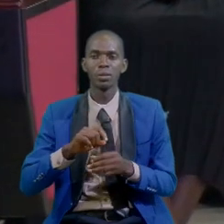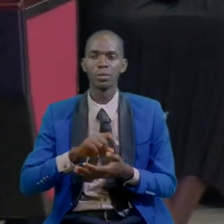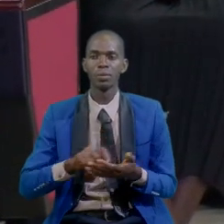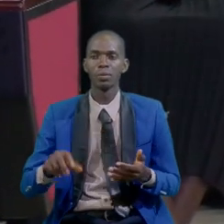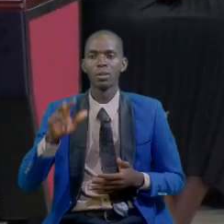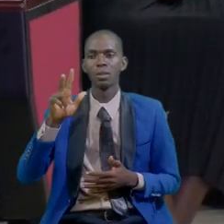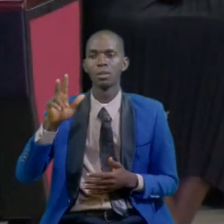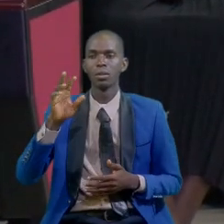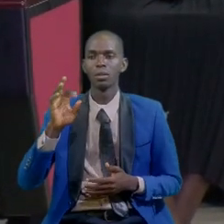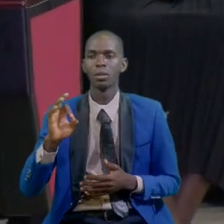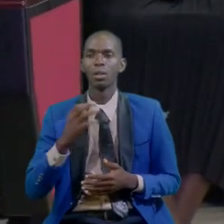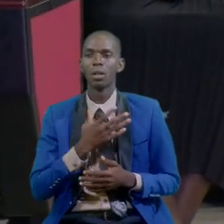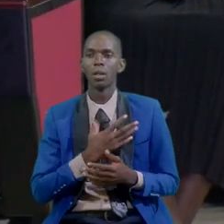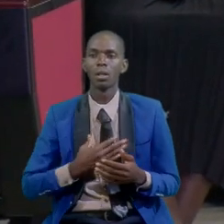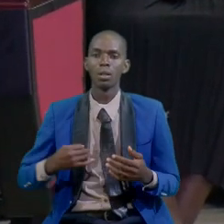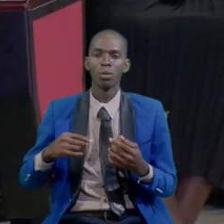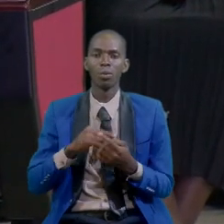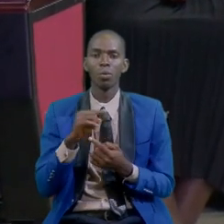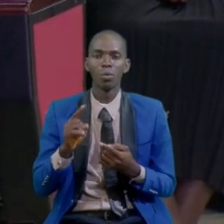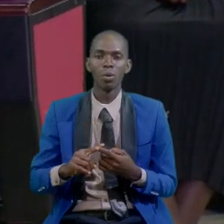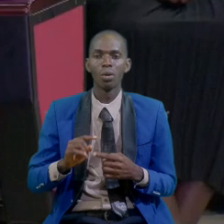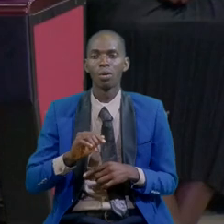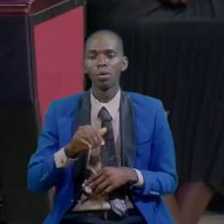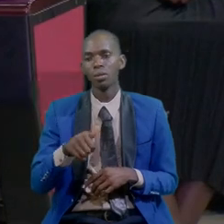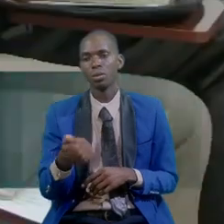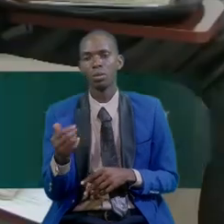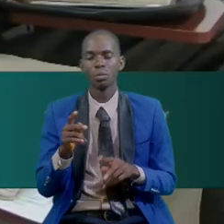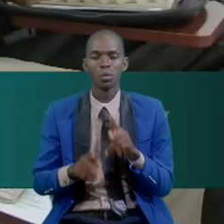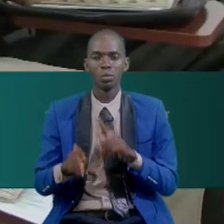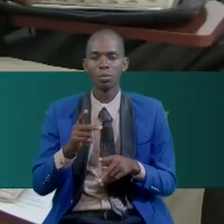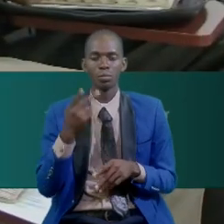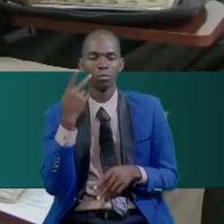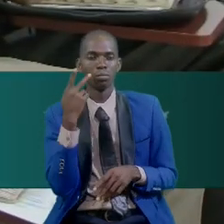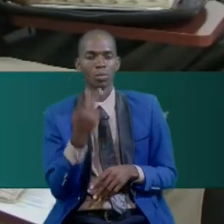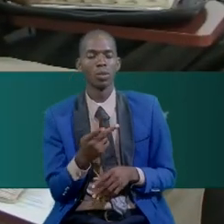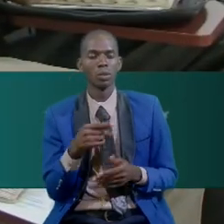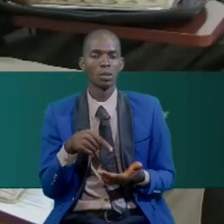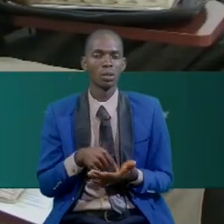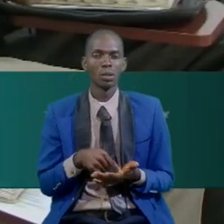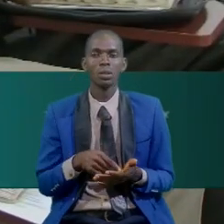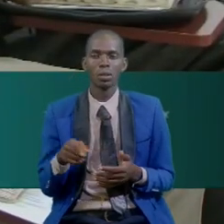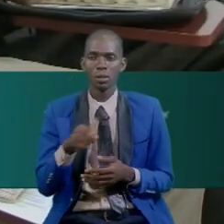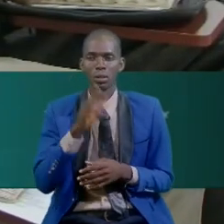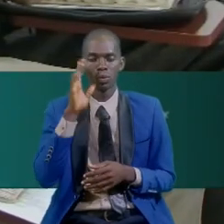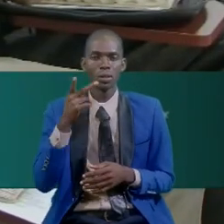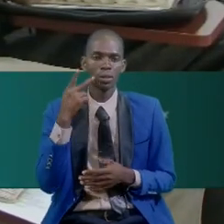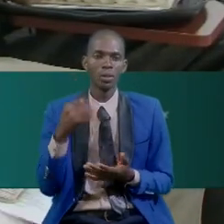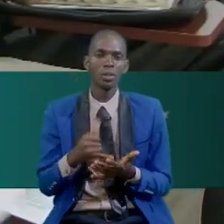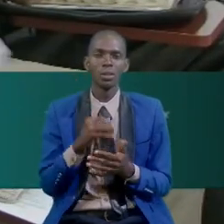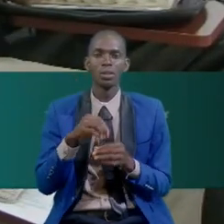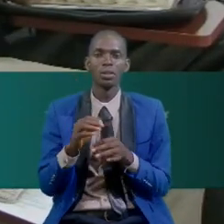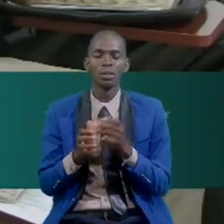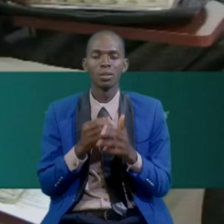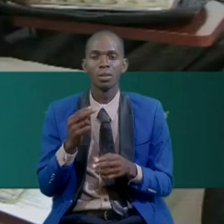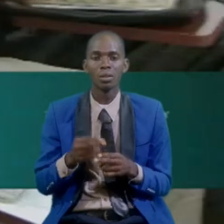And when all the people saw it, they will see it. The